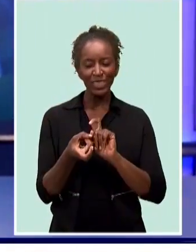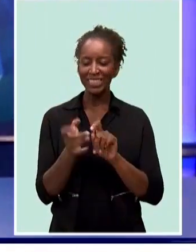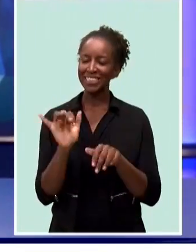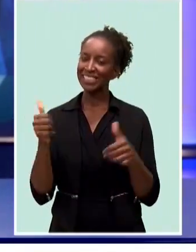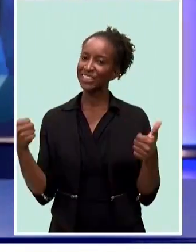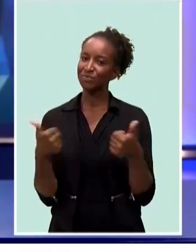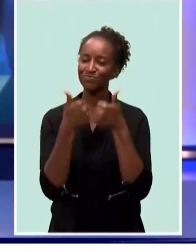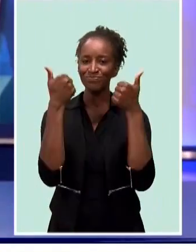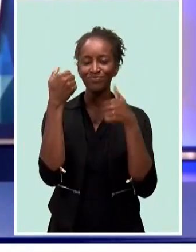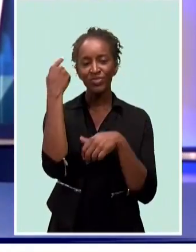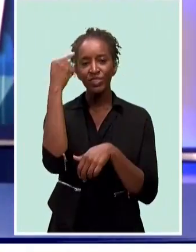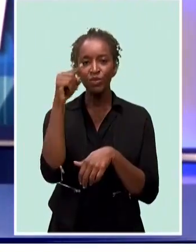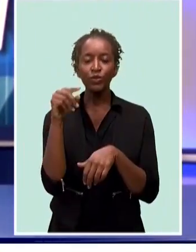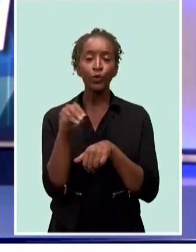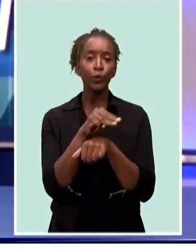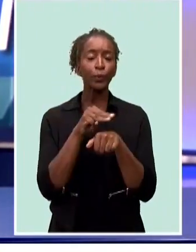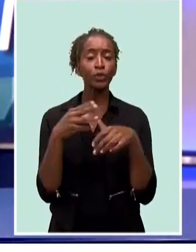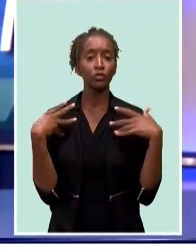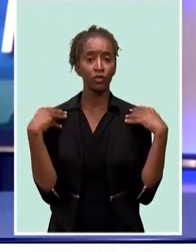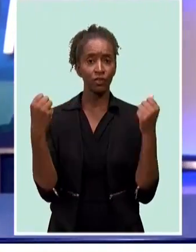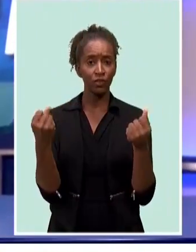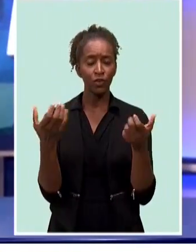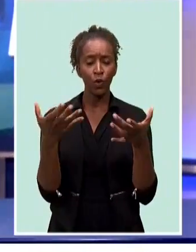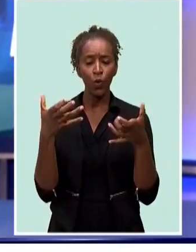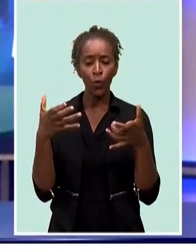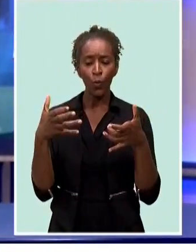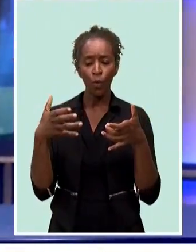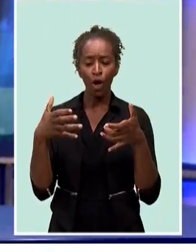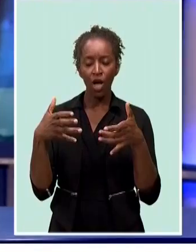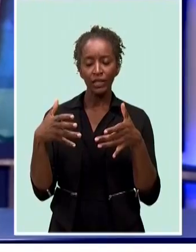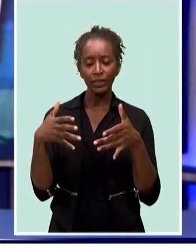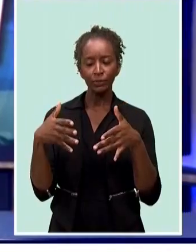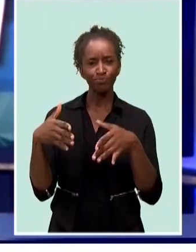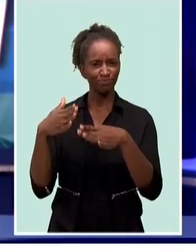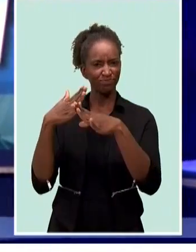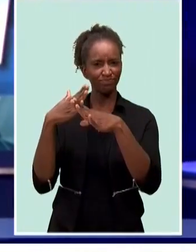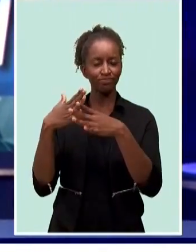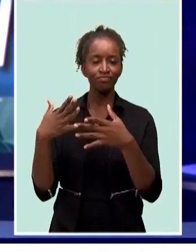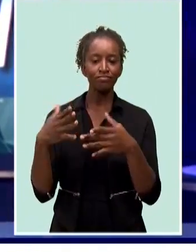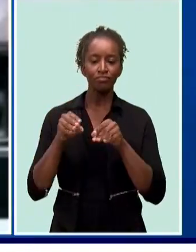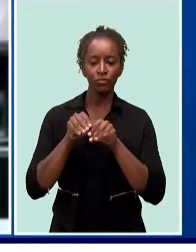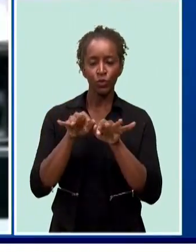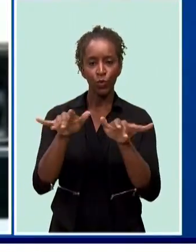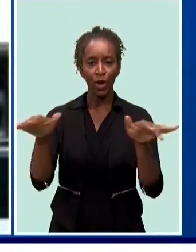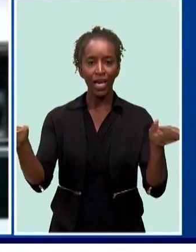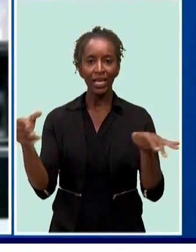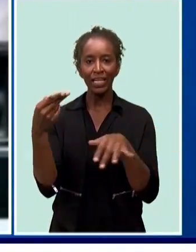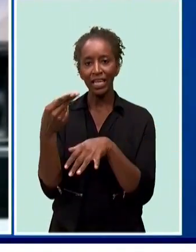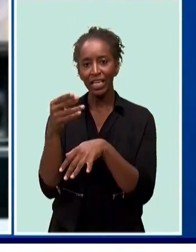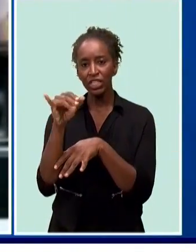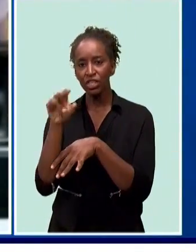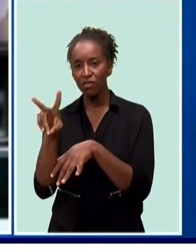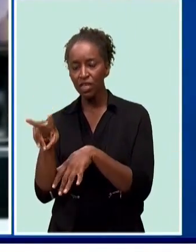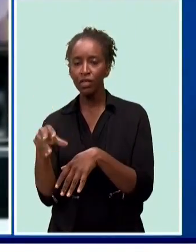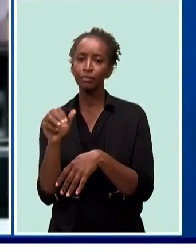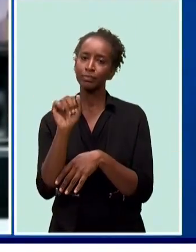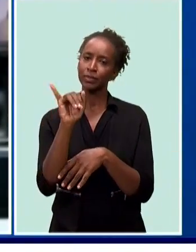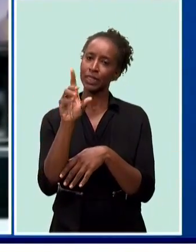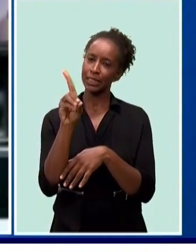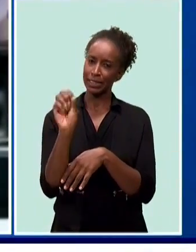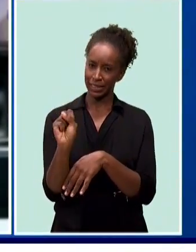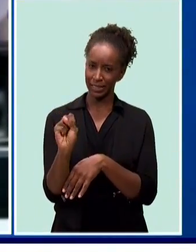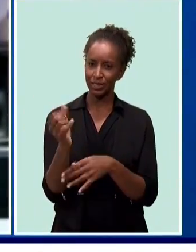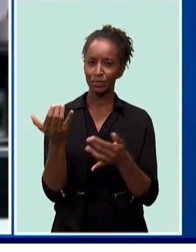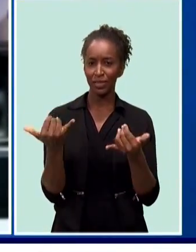of Health as it seeks to stem the spread of HIV and AIDS. Our Shane Jones joins us live now to give us some interesting statistics